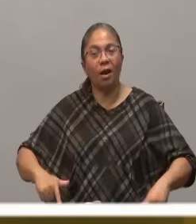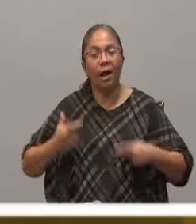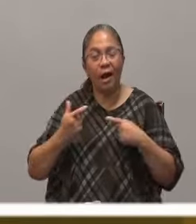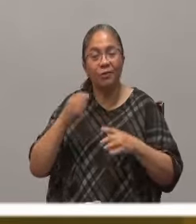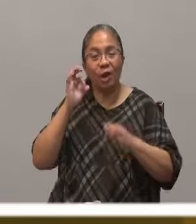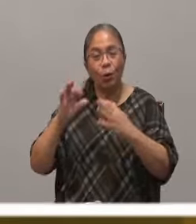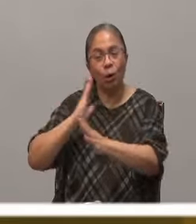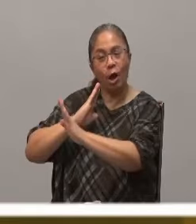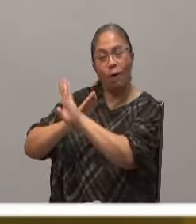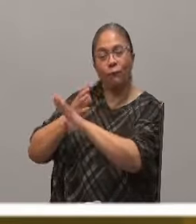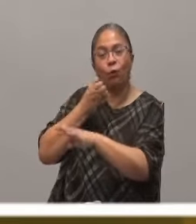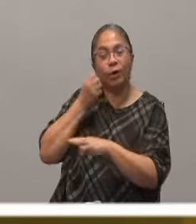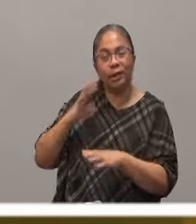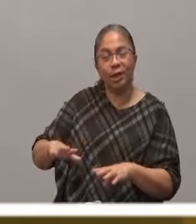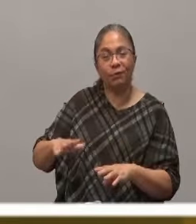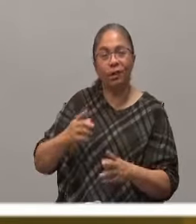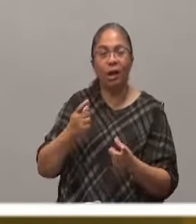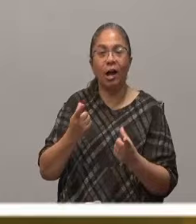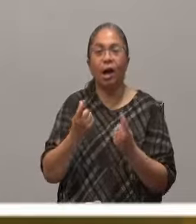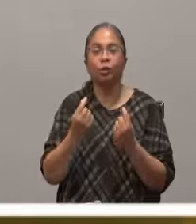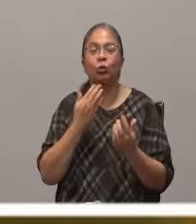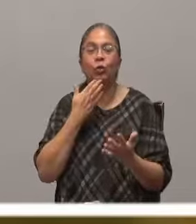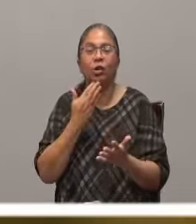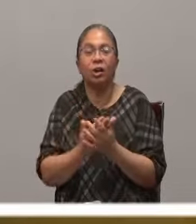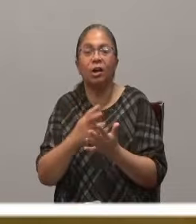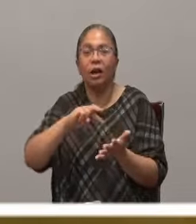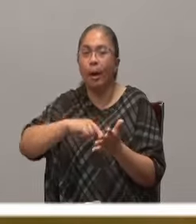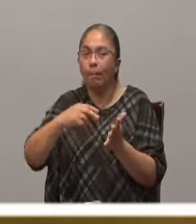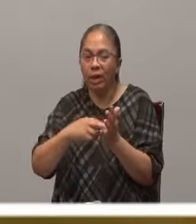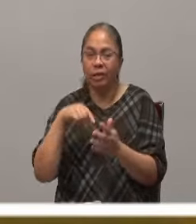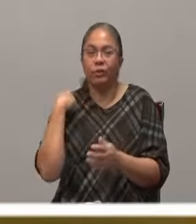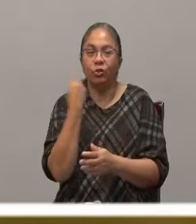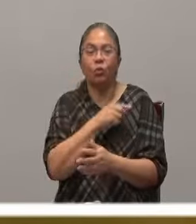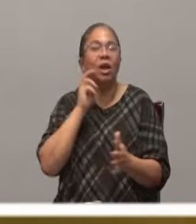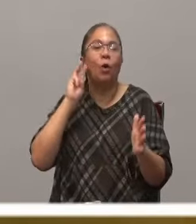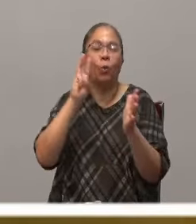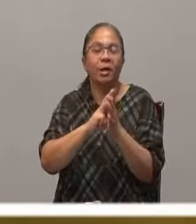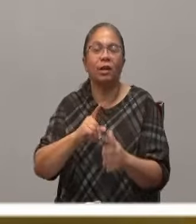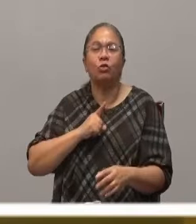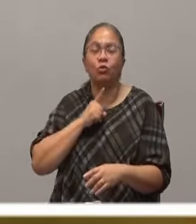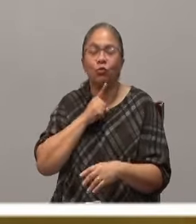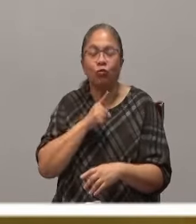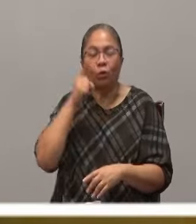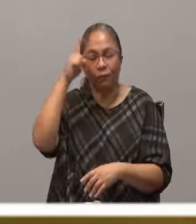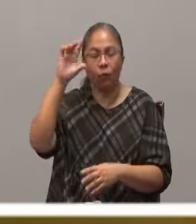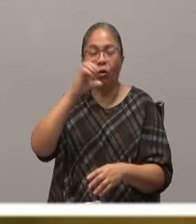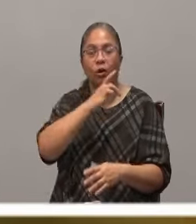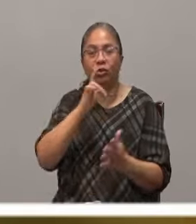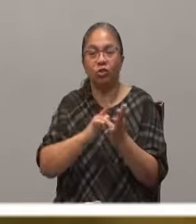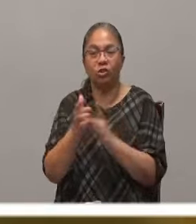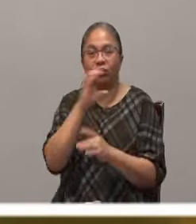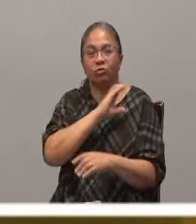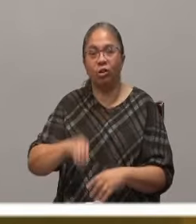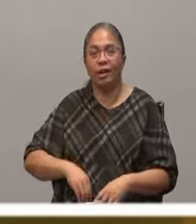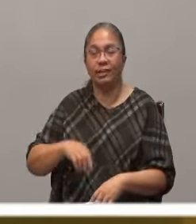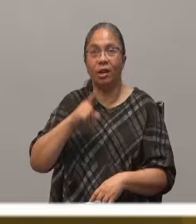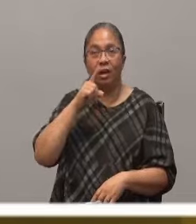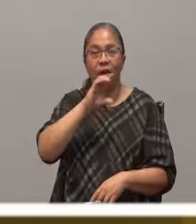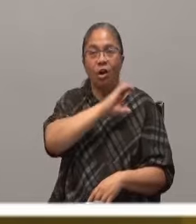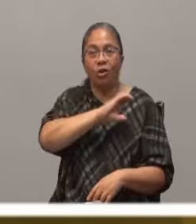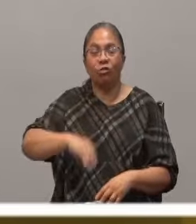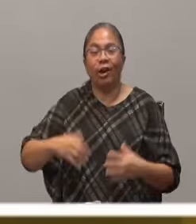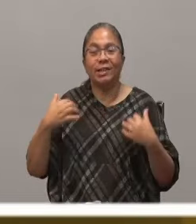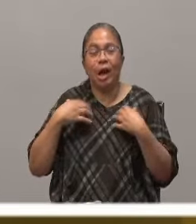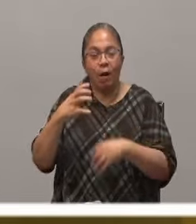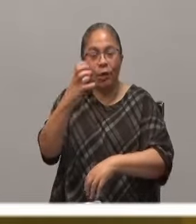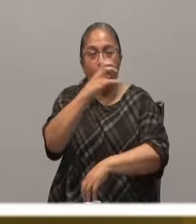evil and do good, we make choice to witness to the truth of Jesus Christ. He has the power to destroy